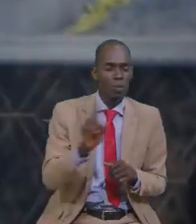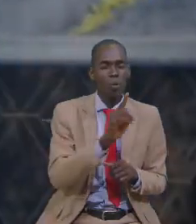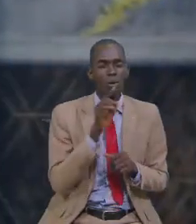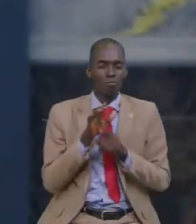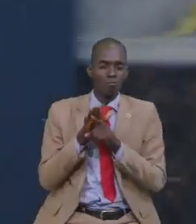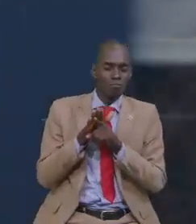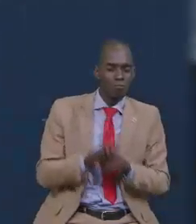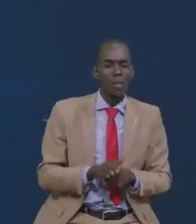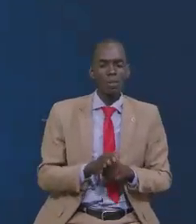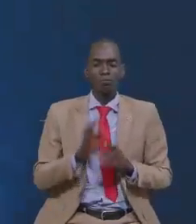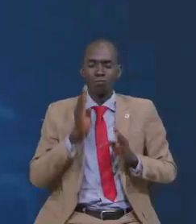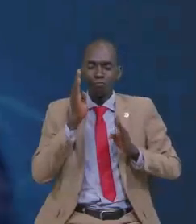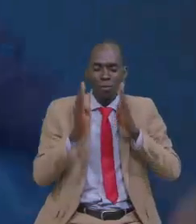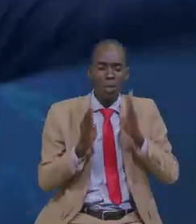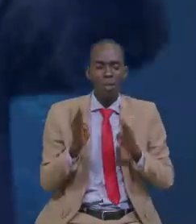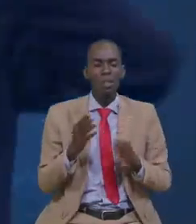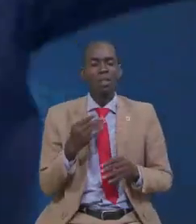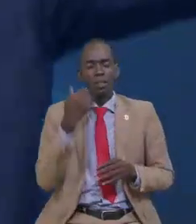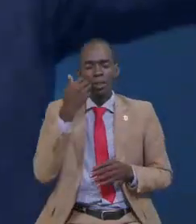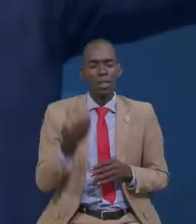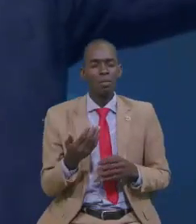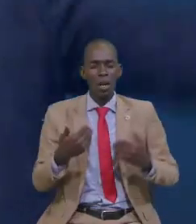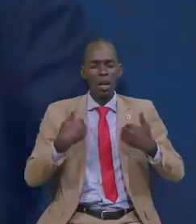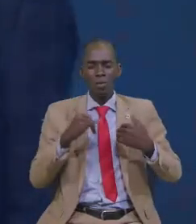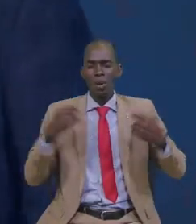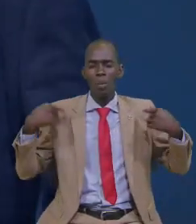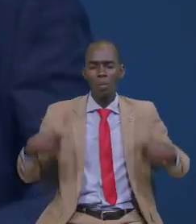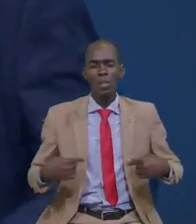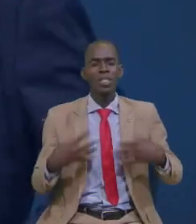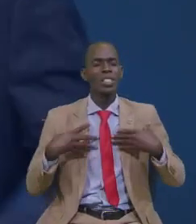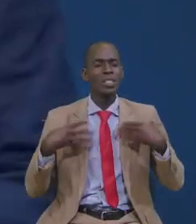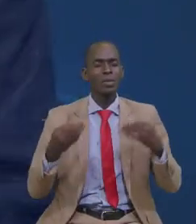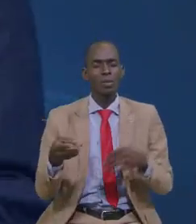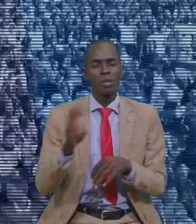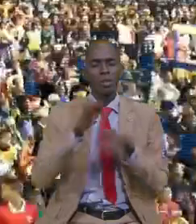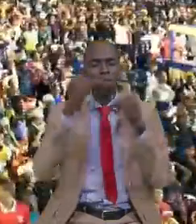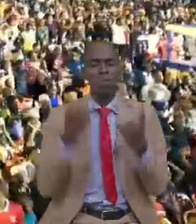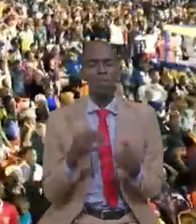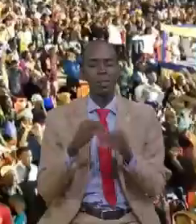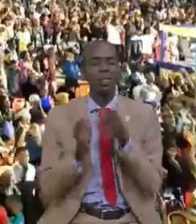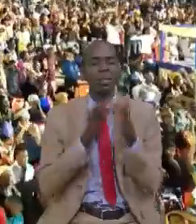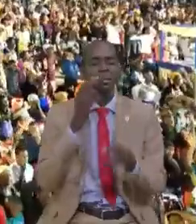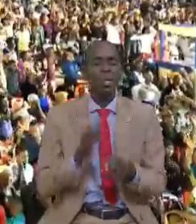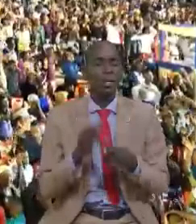harassed, tormented, having pain. Heal them now in Jesus' name.